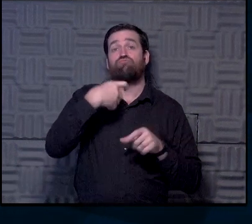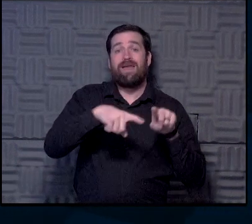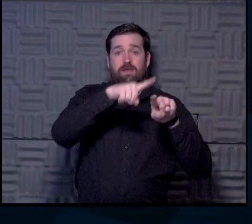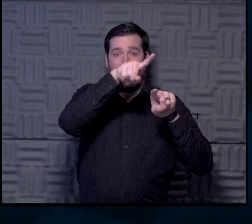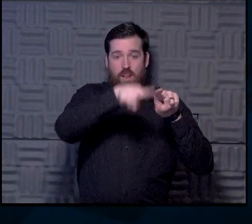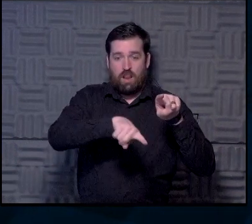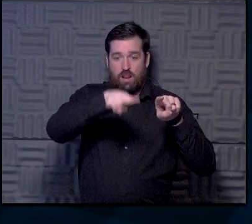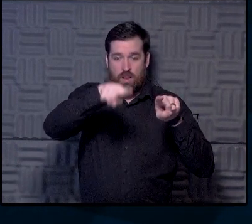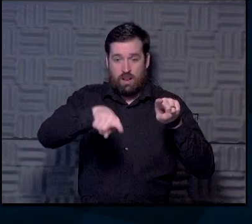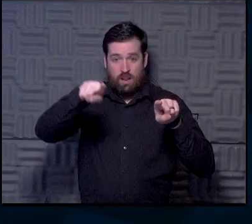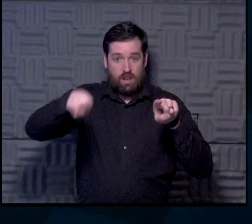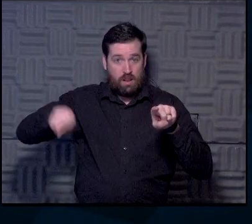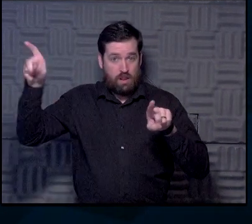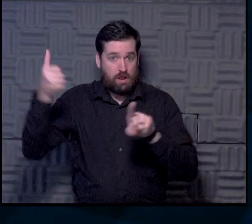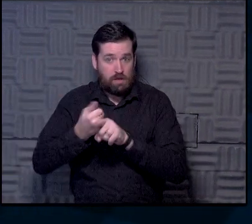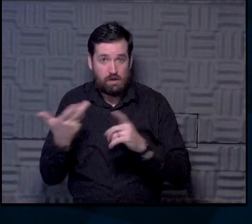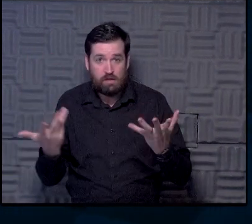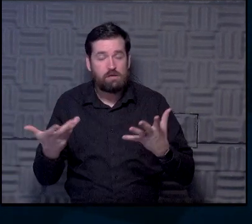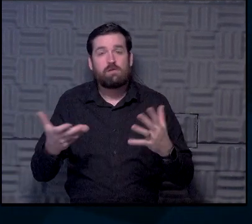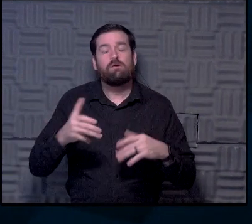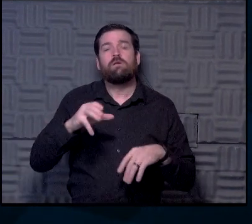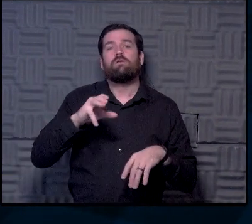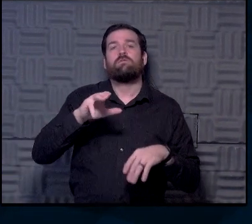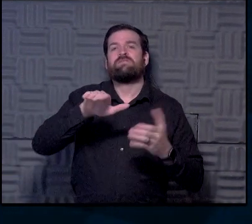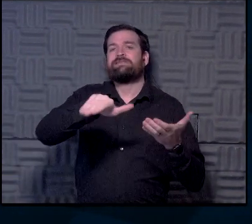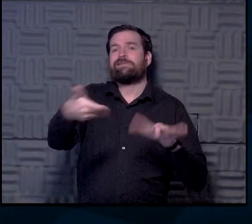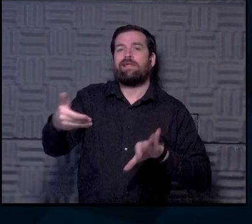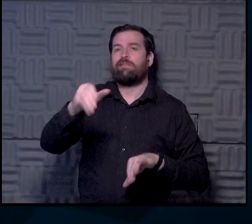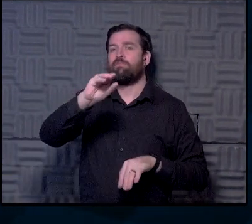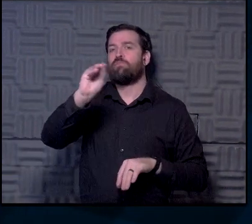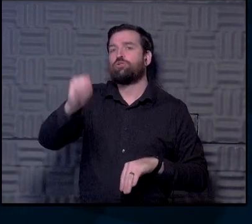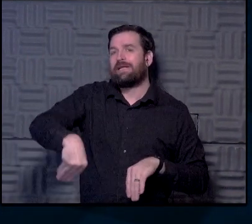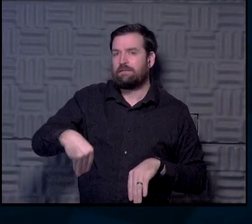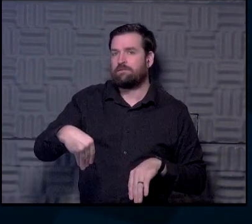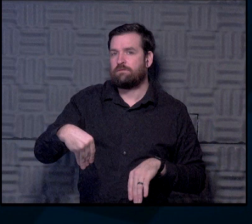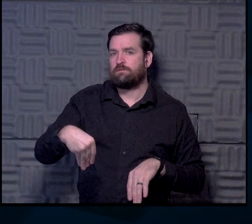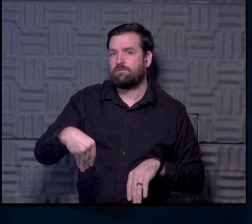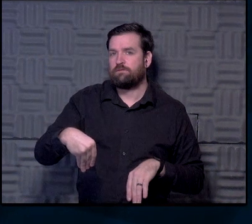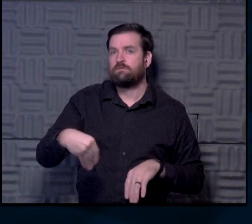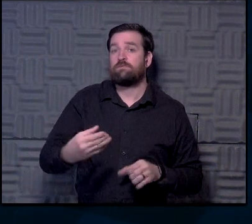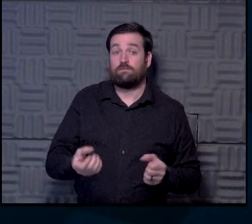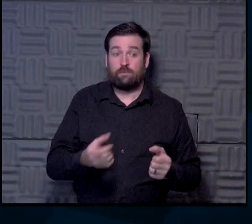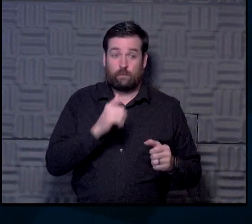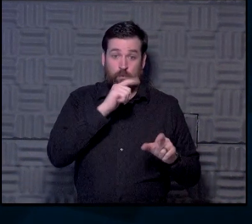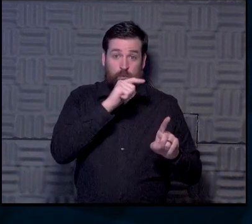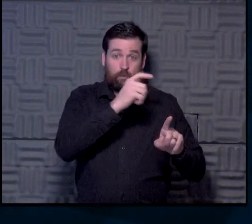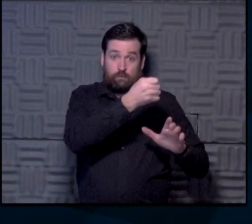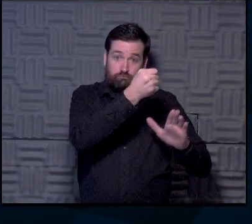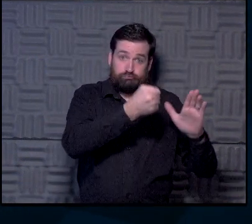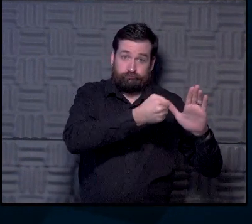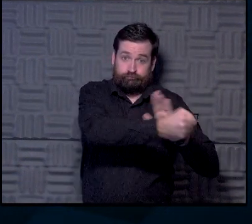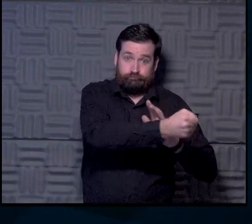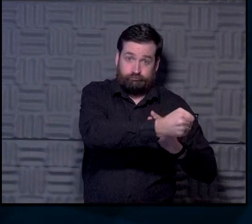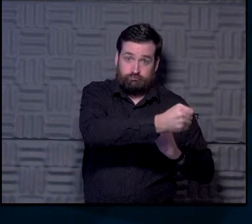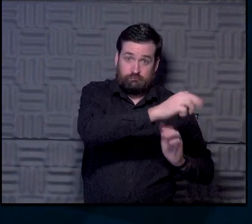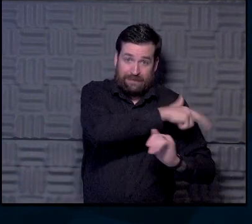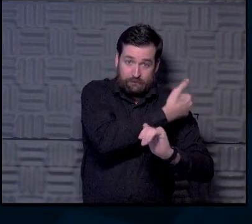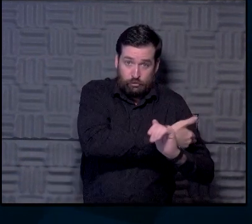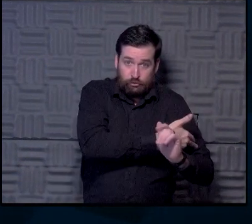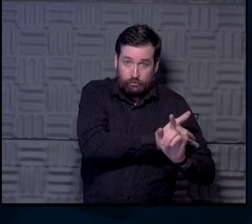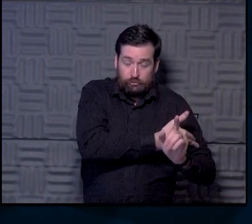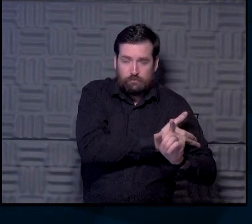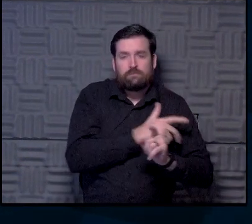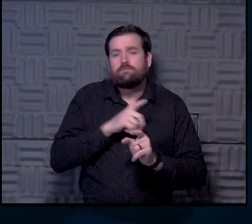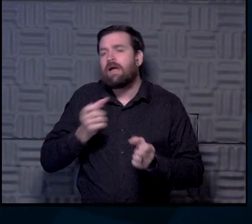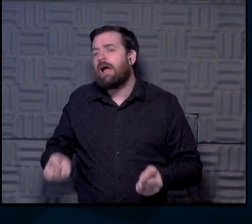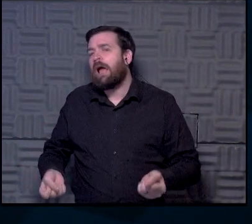bounces around is actually the mortality rate, the percentage of those admitted to the hospital that don't survive.